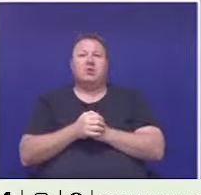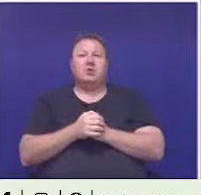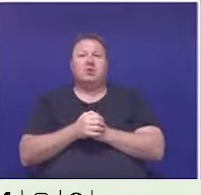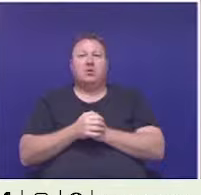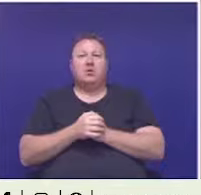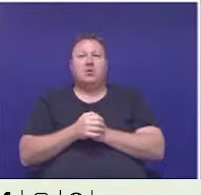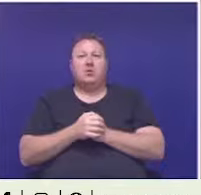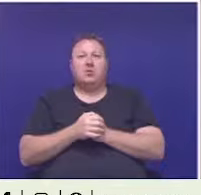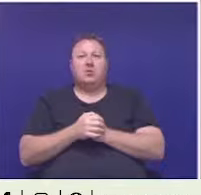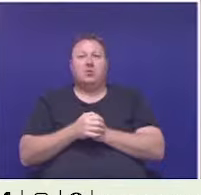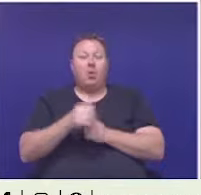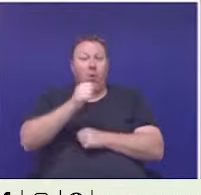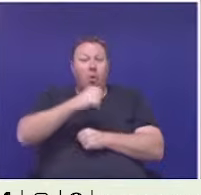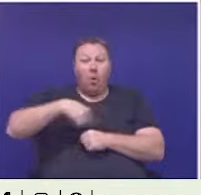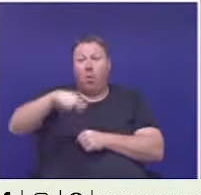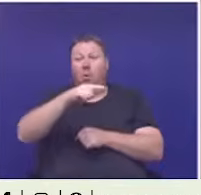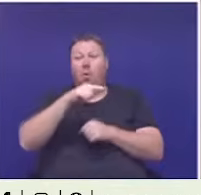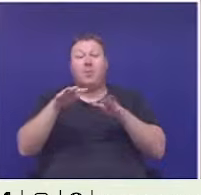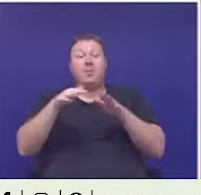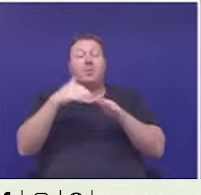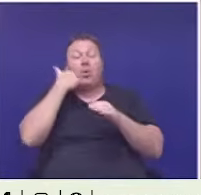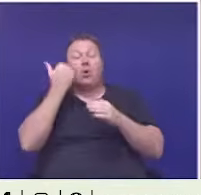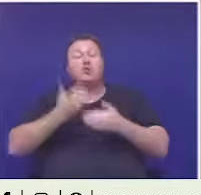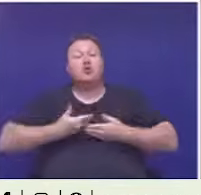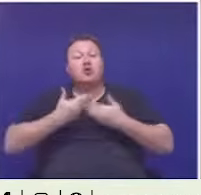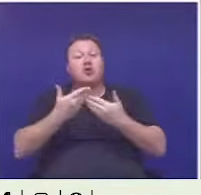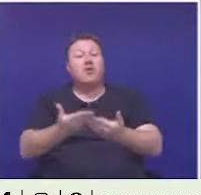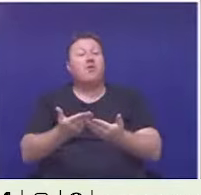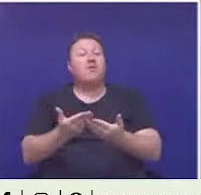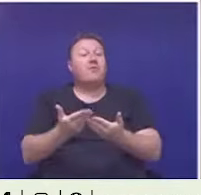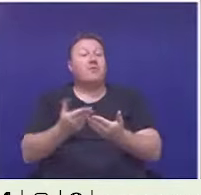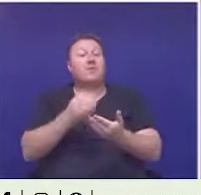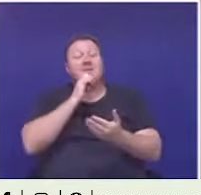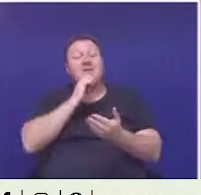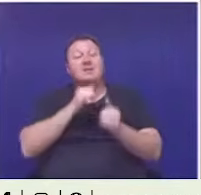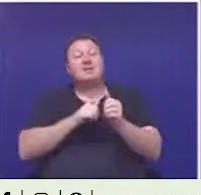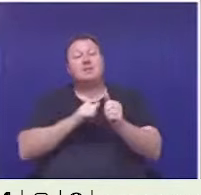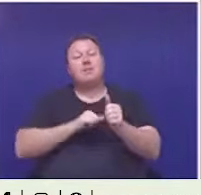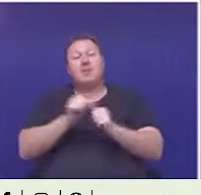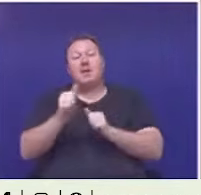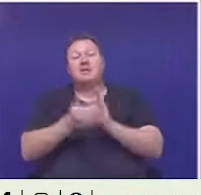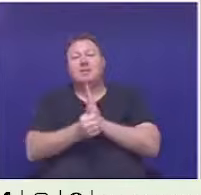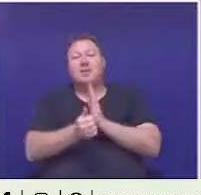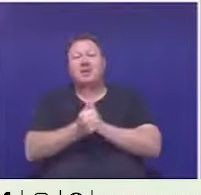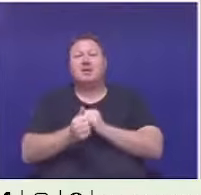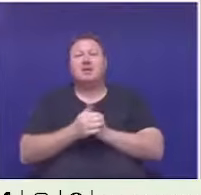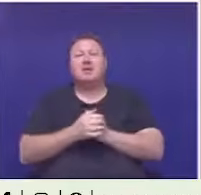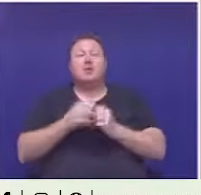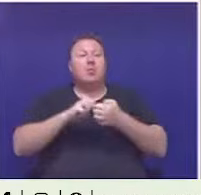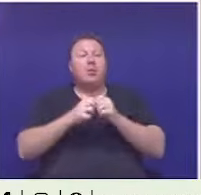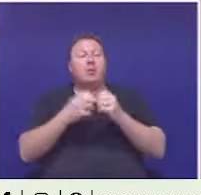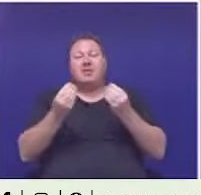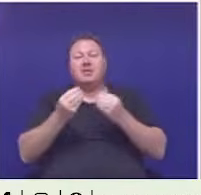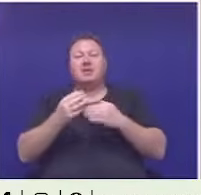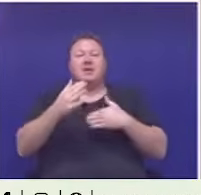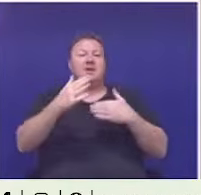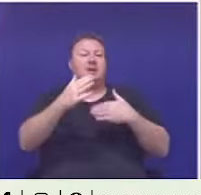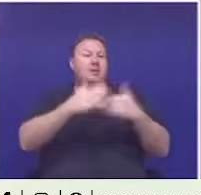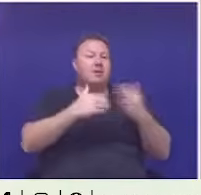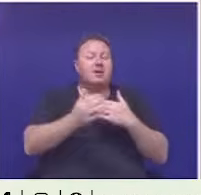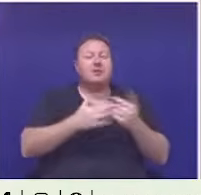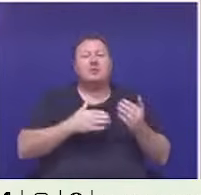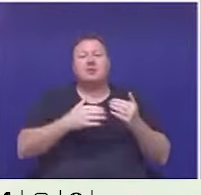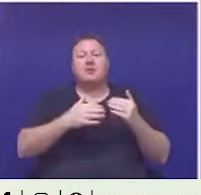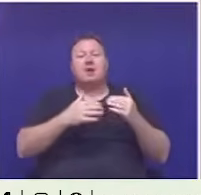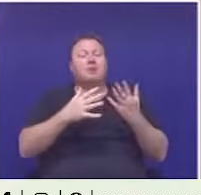an oath to serve, and to serve to the best of our ability. And if there are problems, things like floods, construction mafia and the